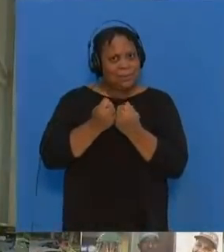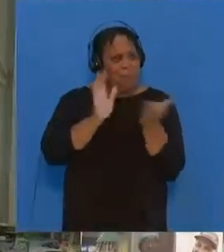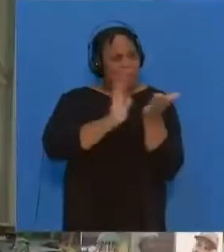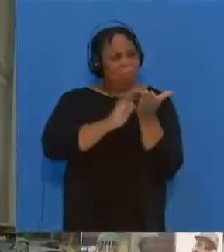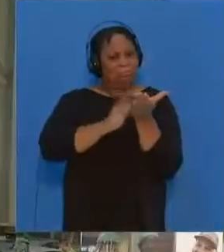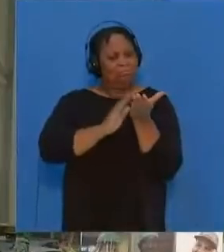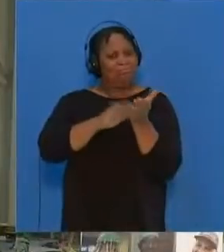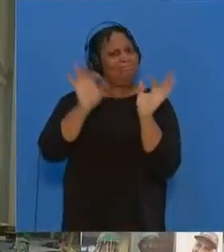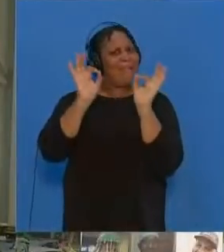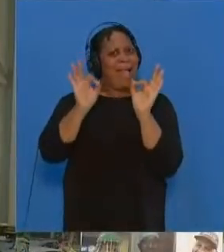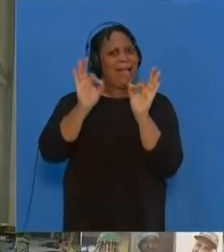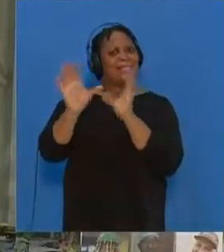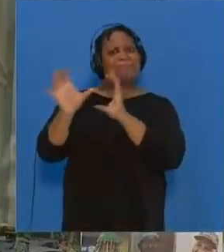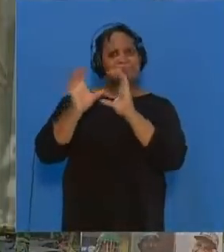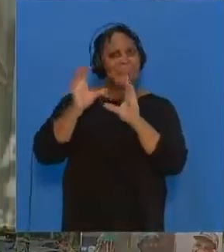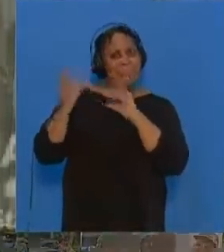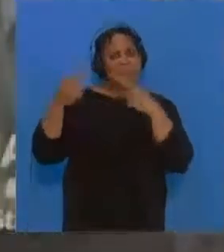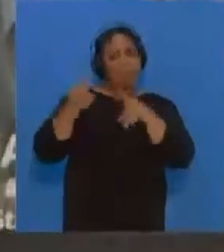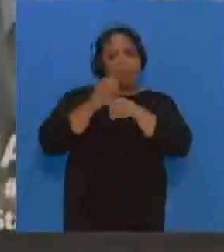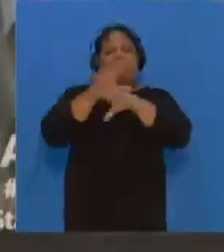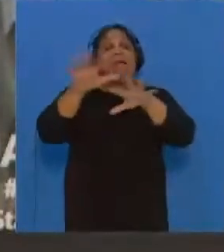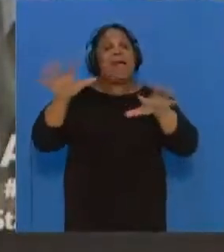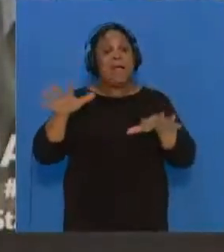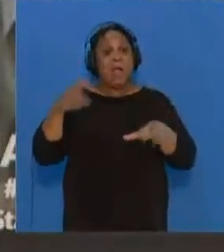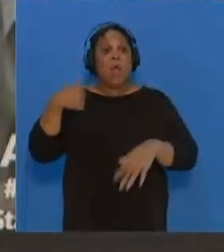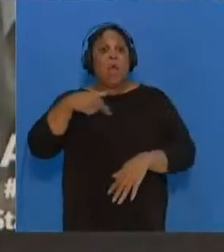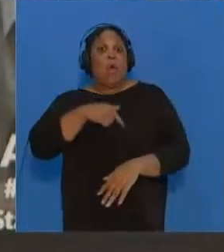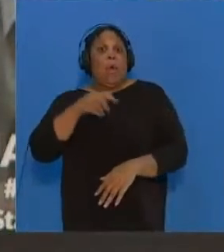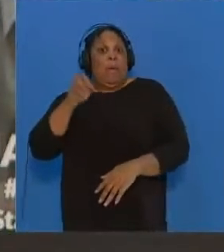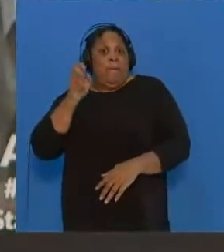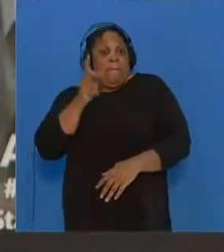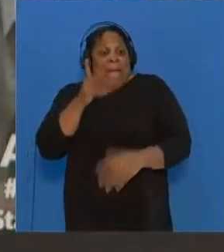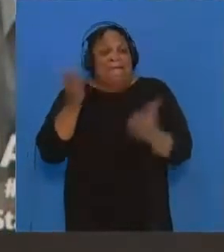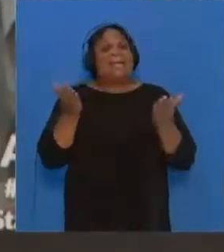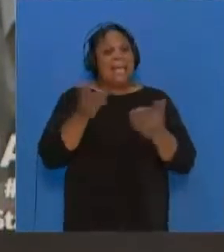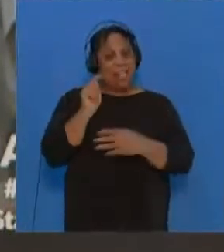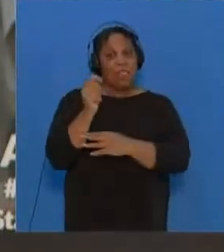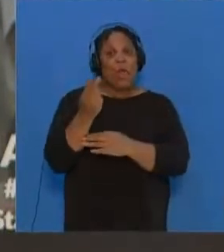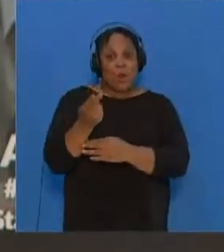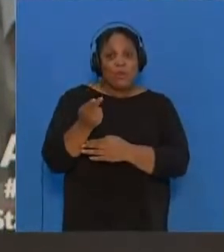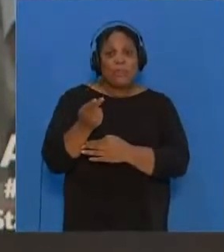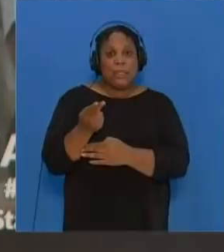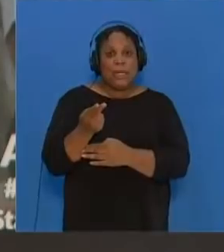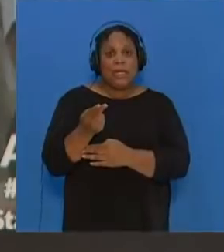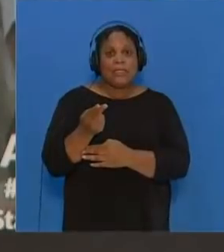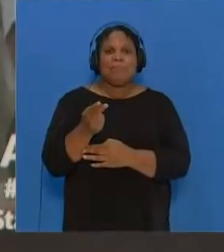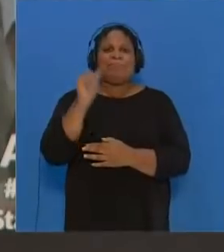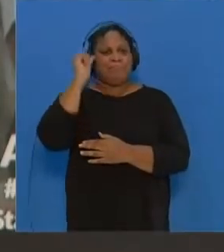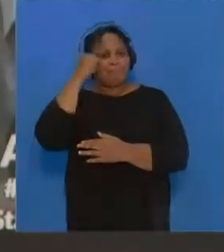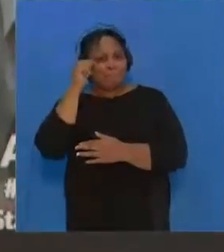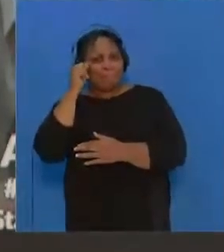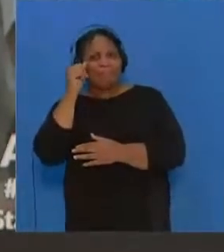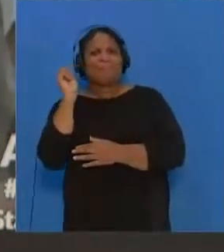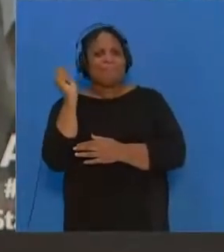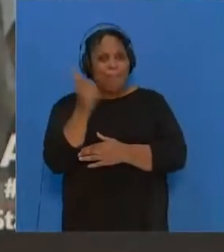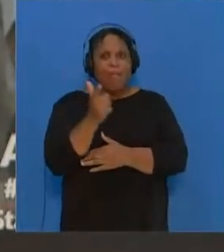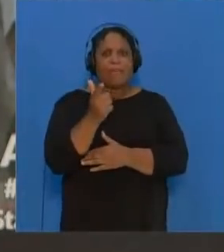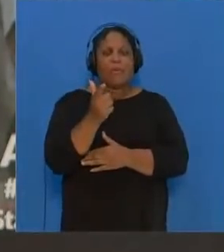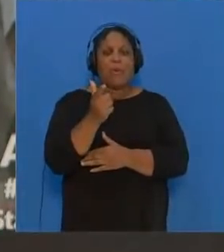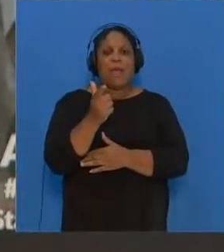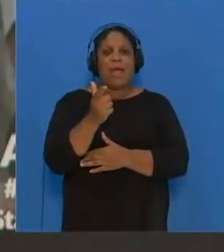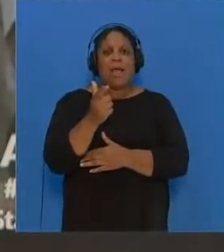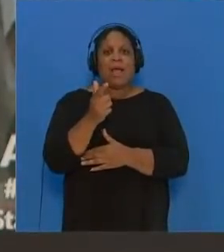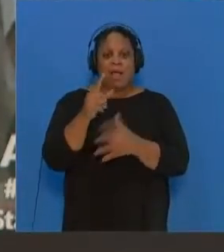excellent communications throughout this pandemic. We will be back here with you again on Thursday. Just as a reminder to everyone